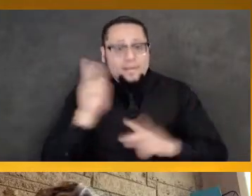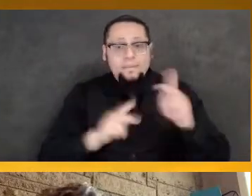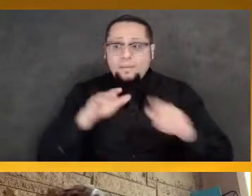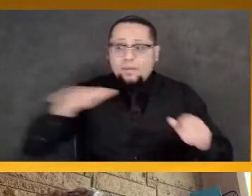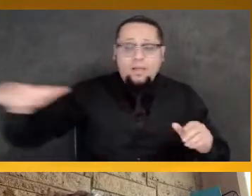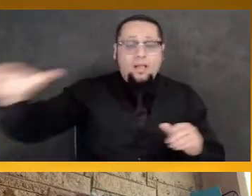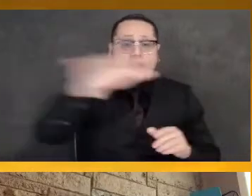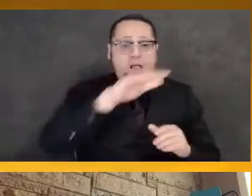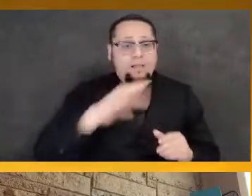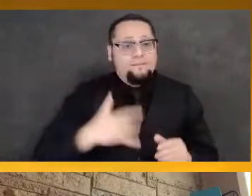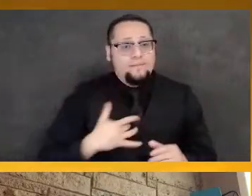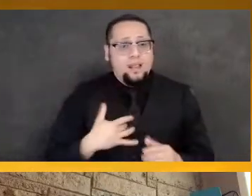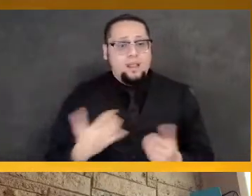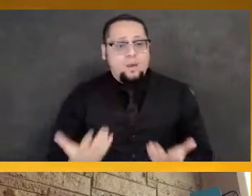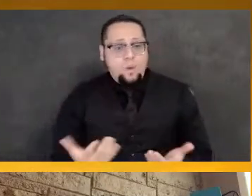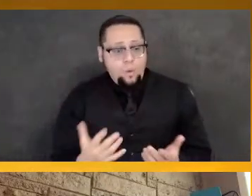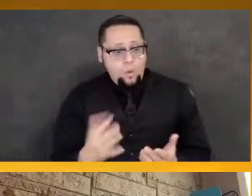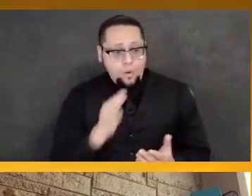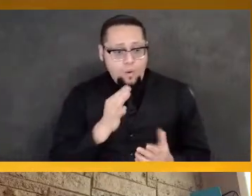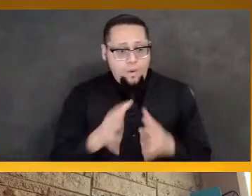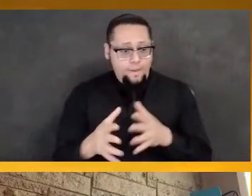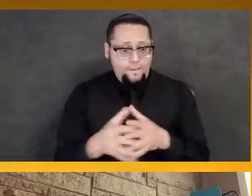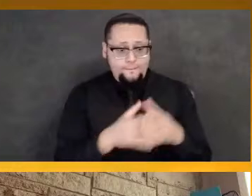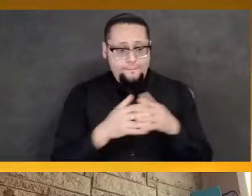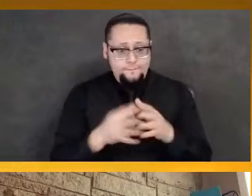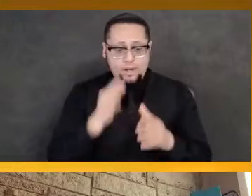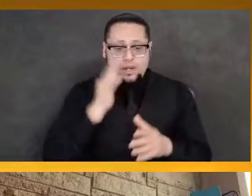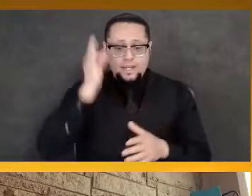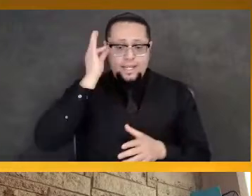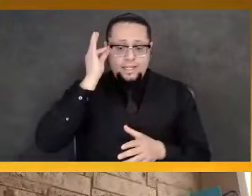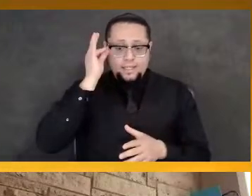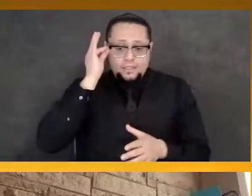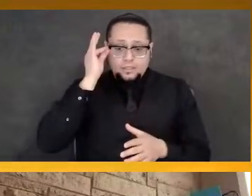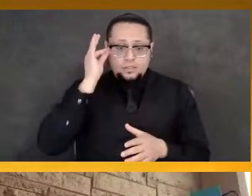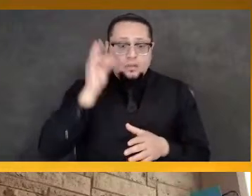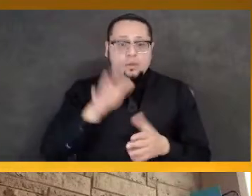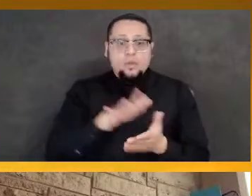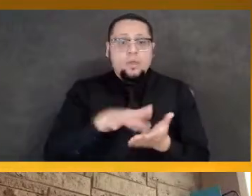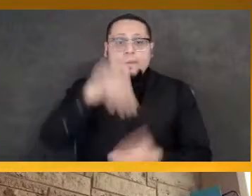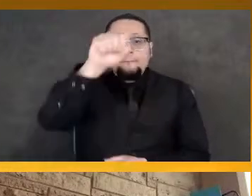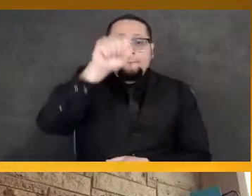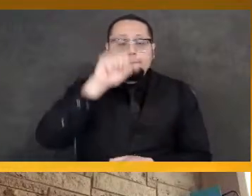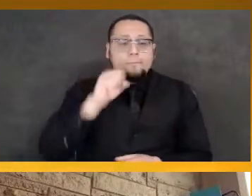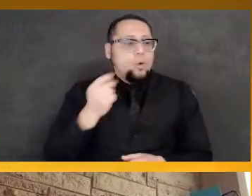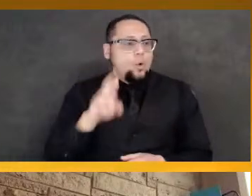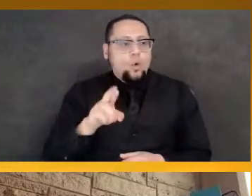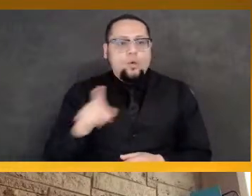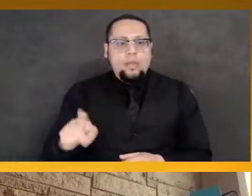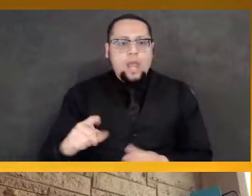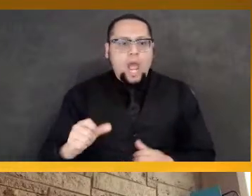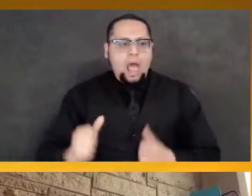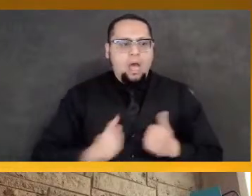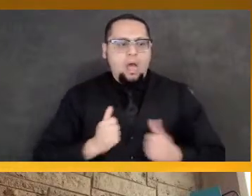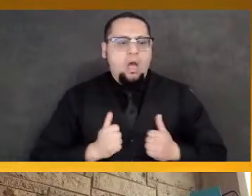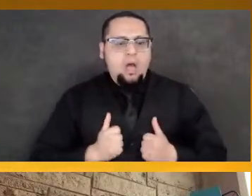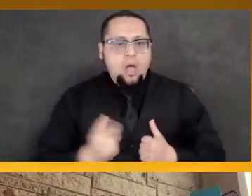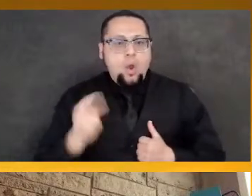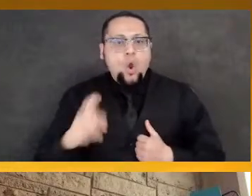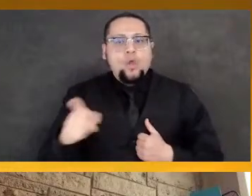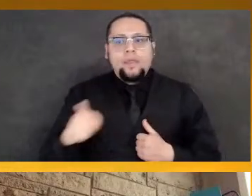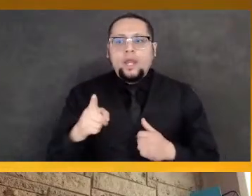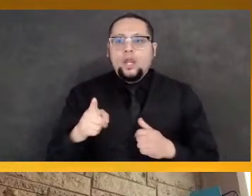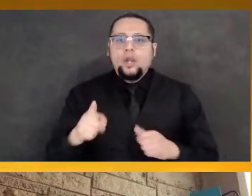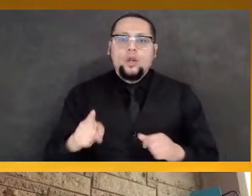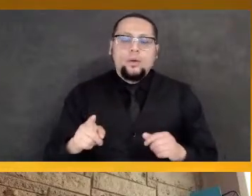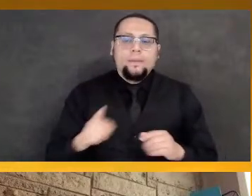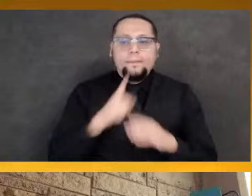that American Indians, Indigenous peoples have vanished, or they're hostile, or they're just peaceful and passive. And